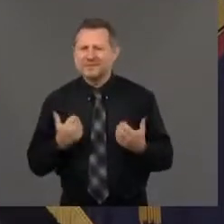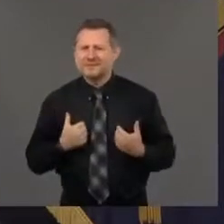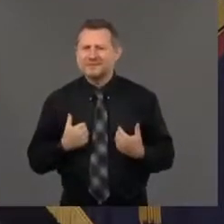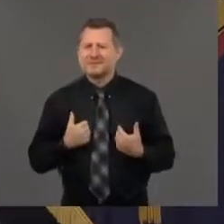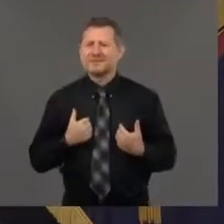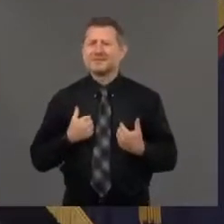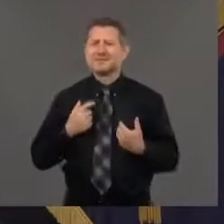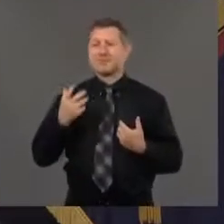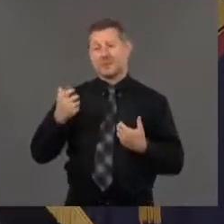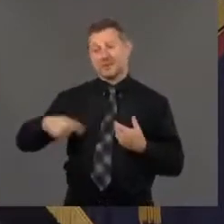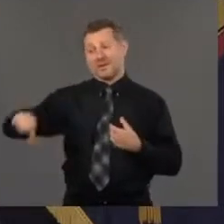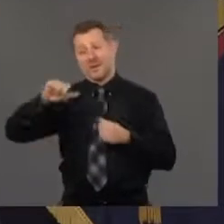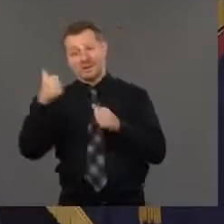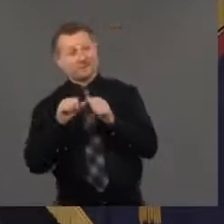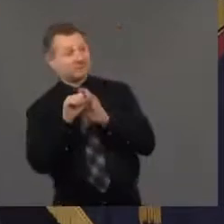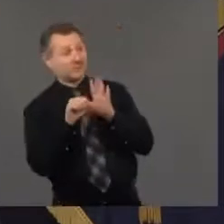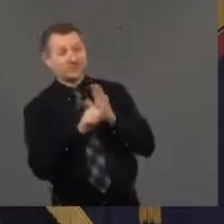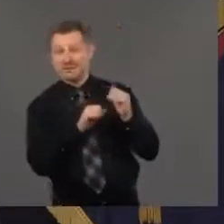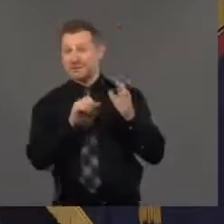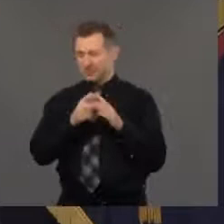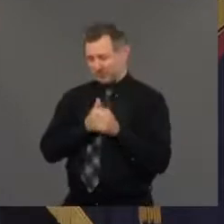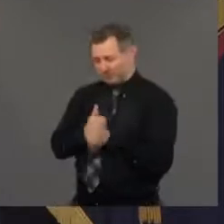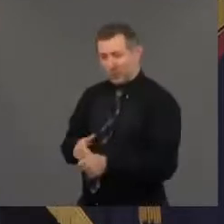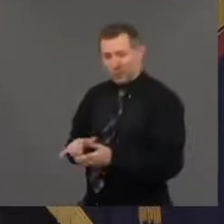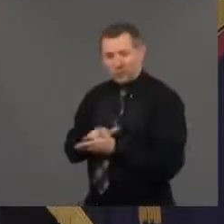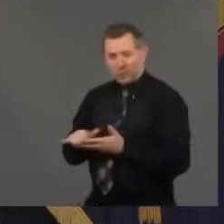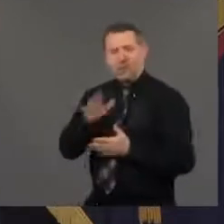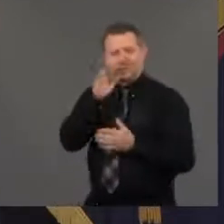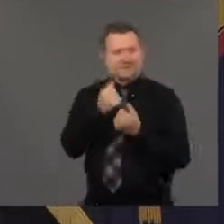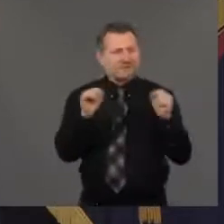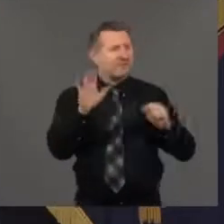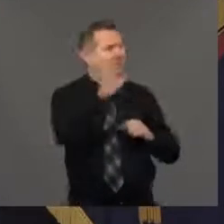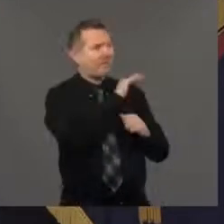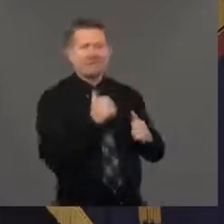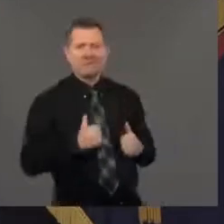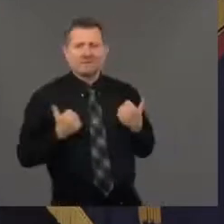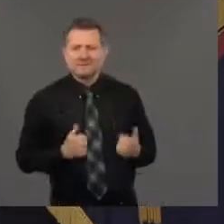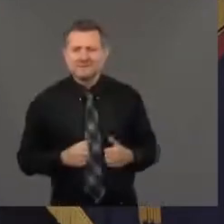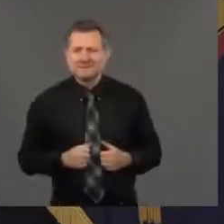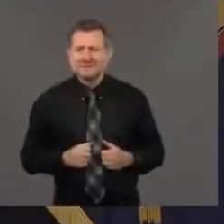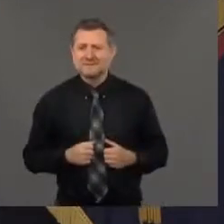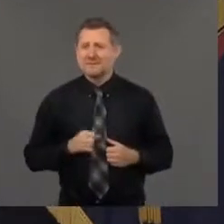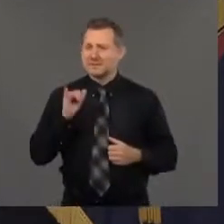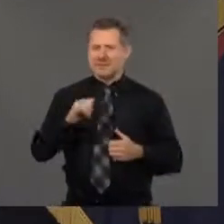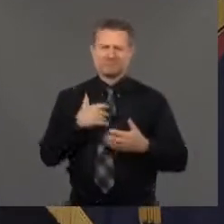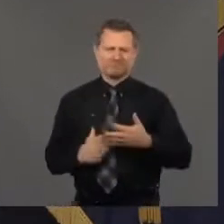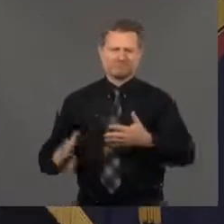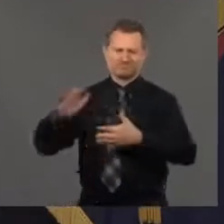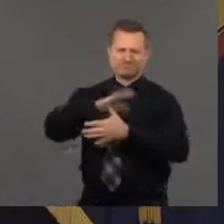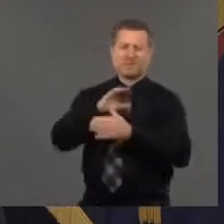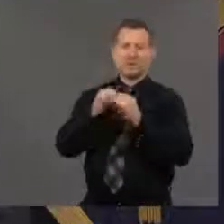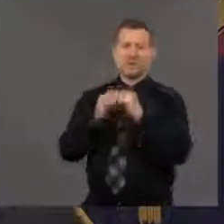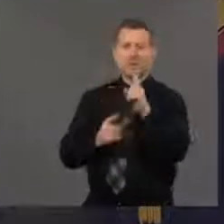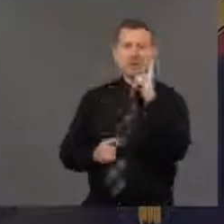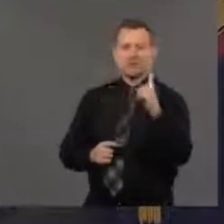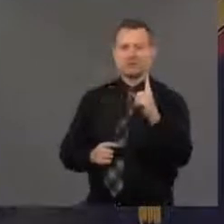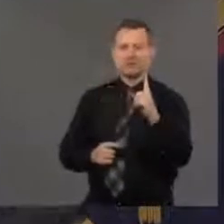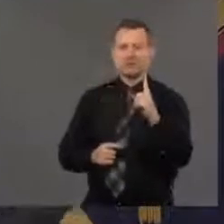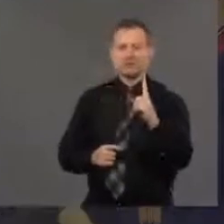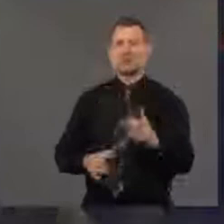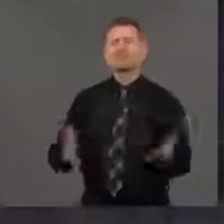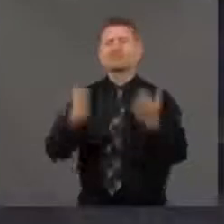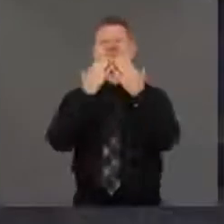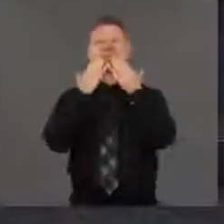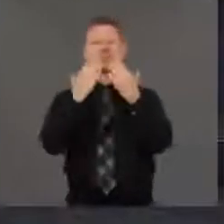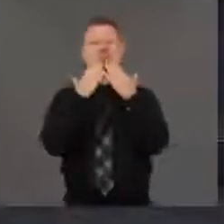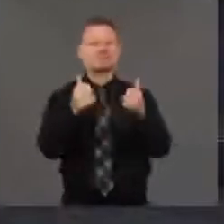New York did, we will save lives. And nothing is more important than that. Thank you, guys. Thank you very